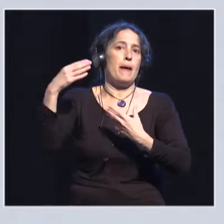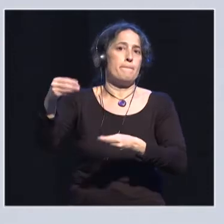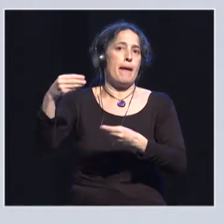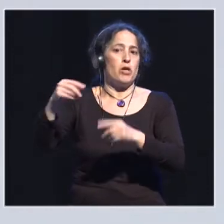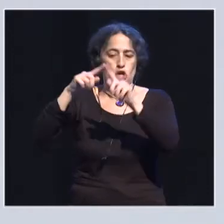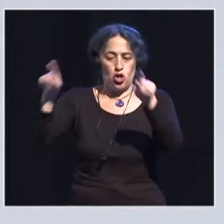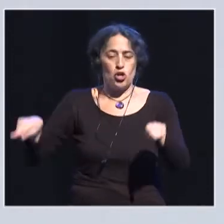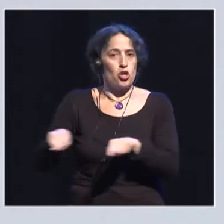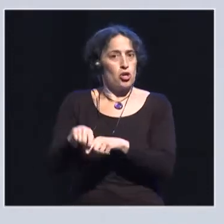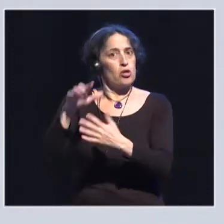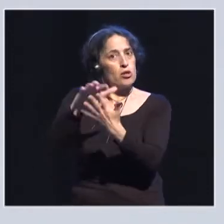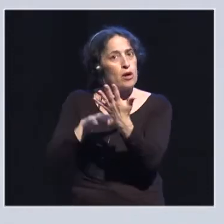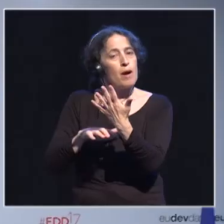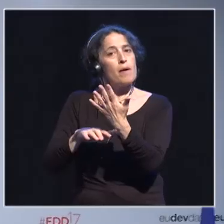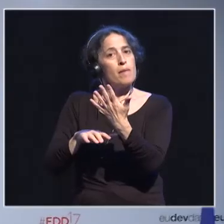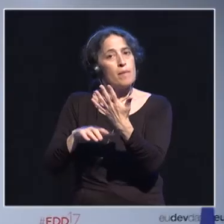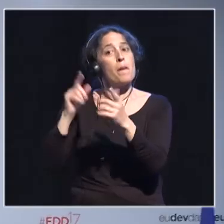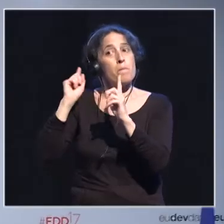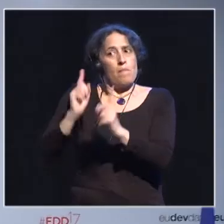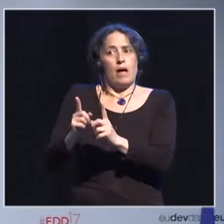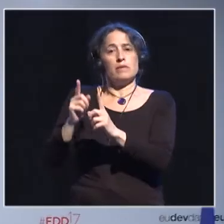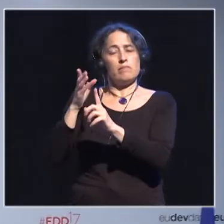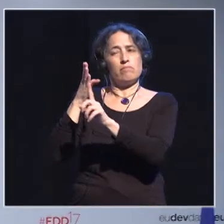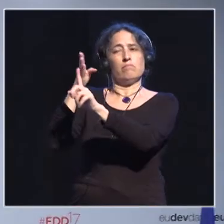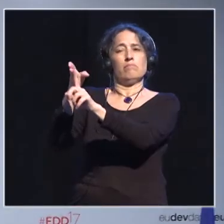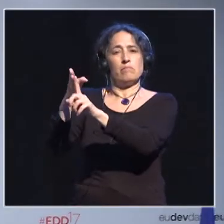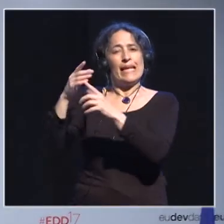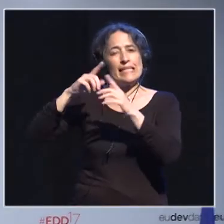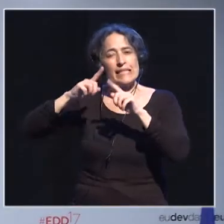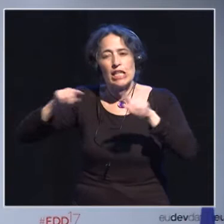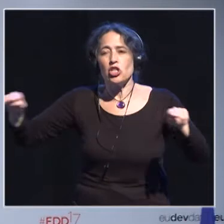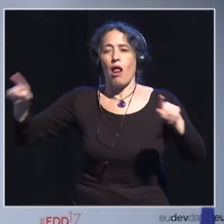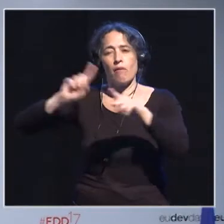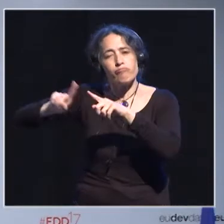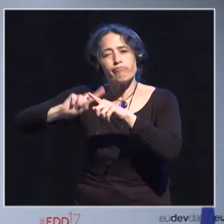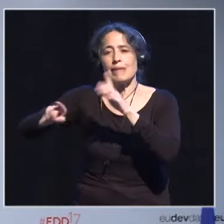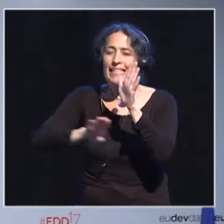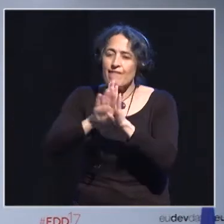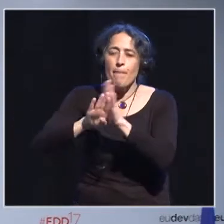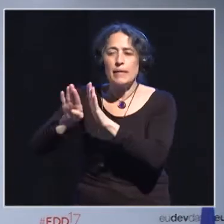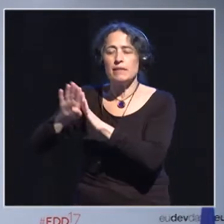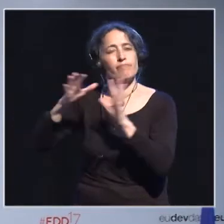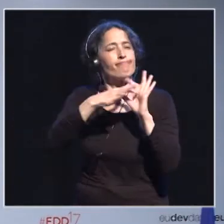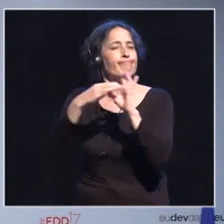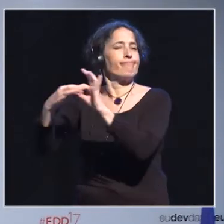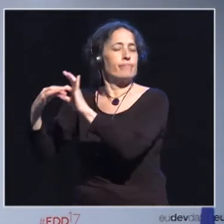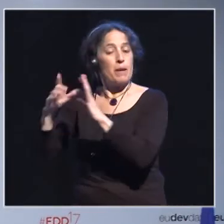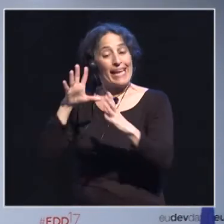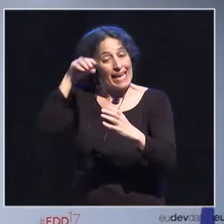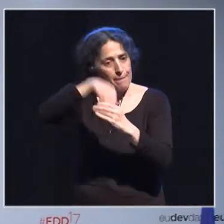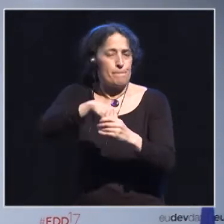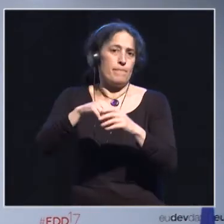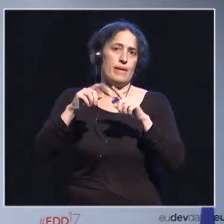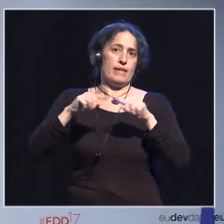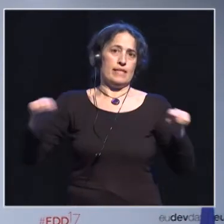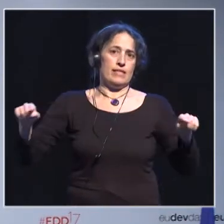There has to be digital component in all those development projects. But